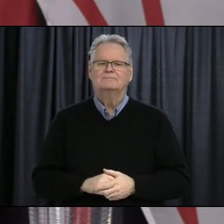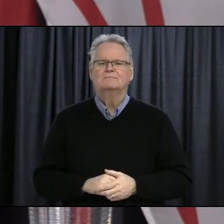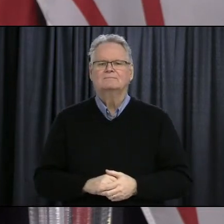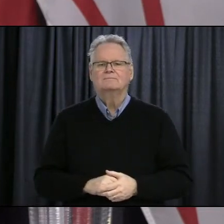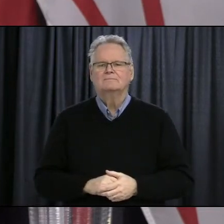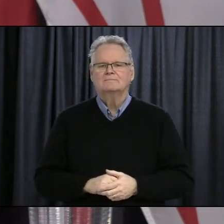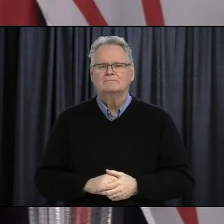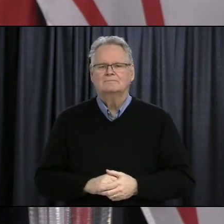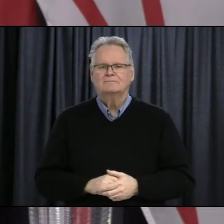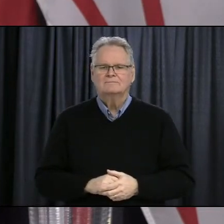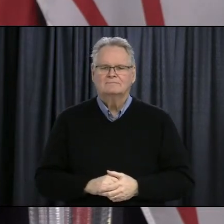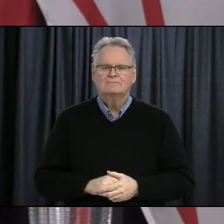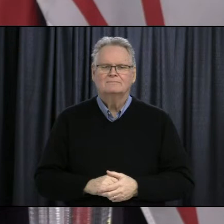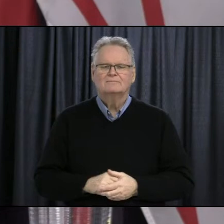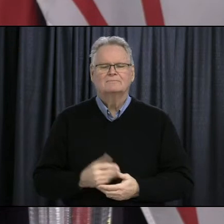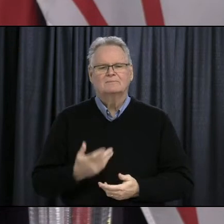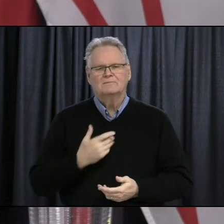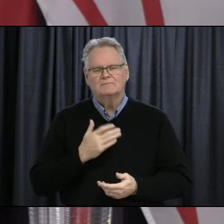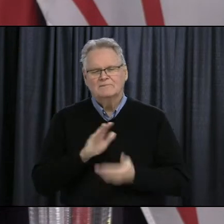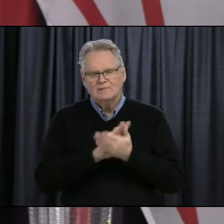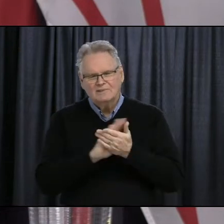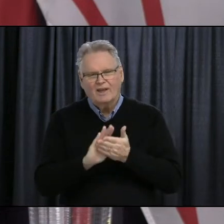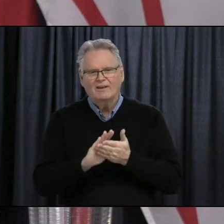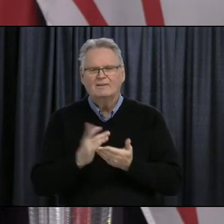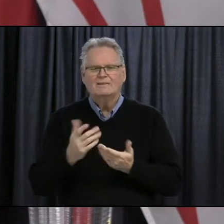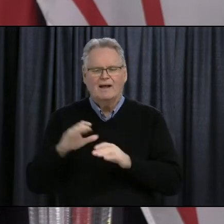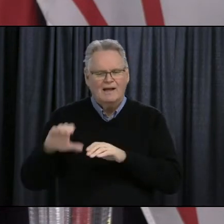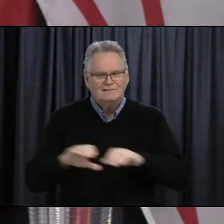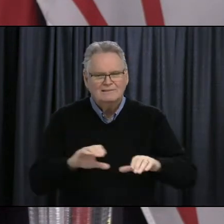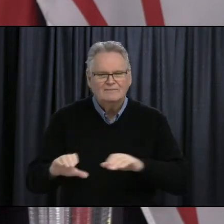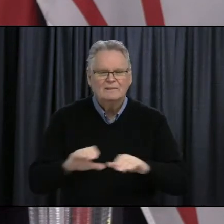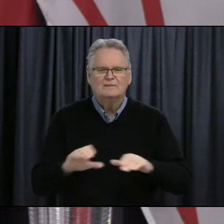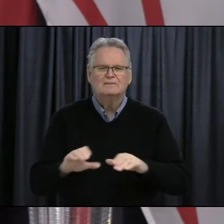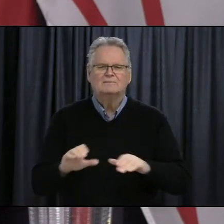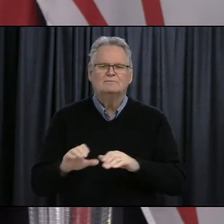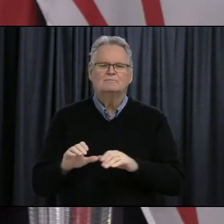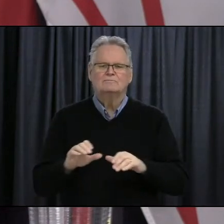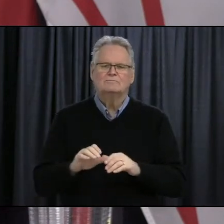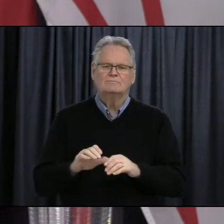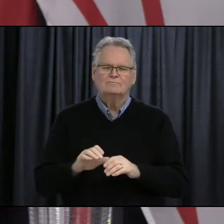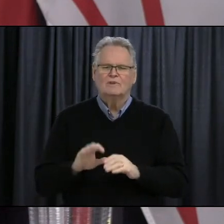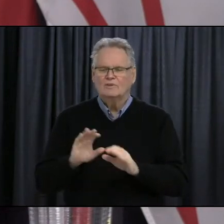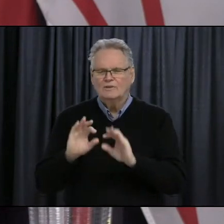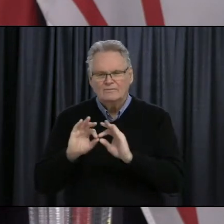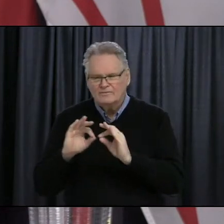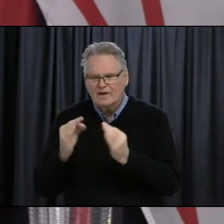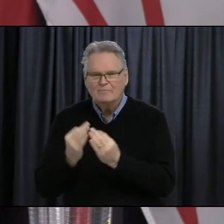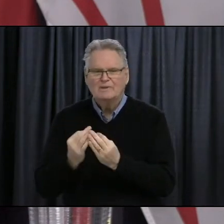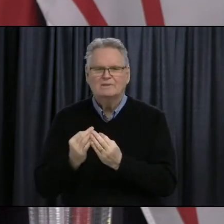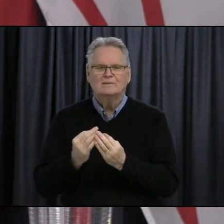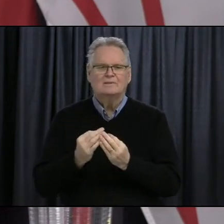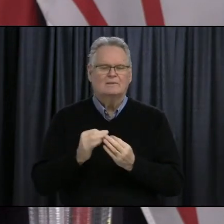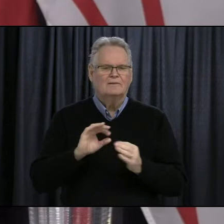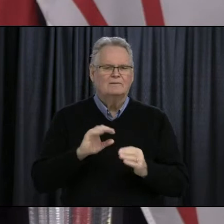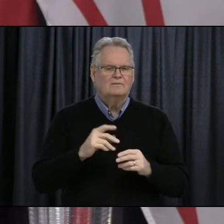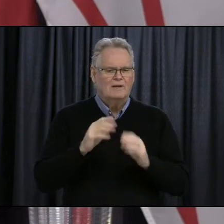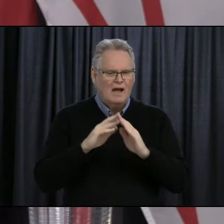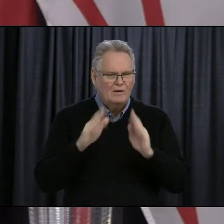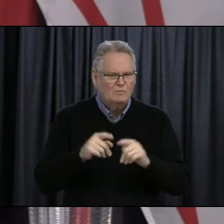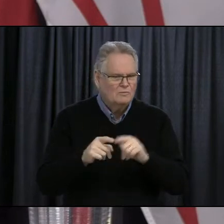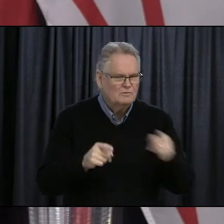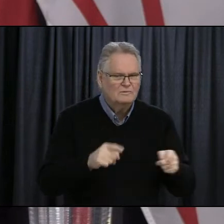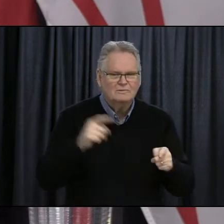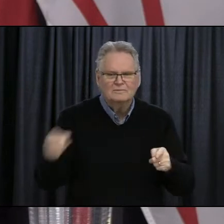many. Ask yourself, ask your family, ask your neighbors and friends, what will your kindness